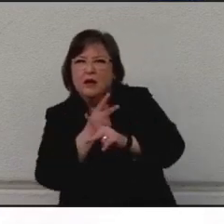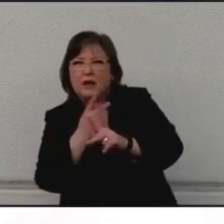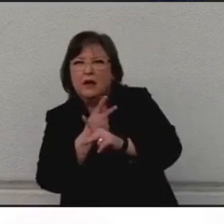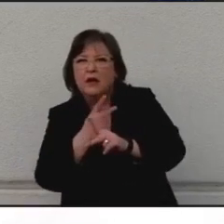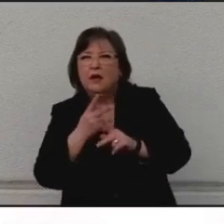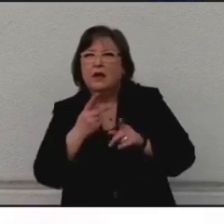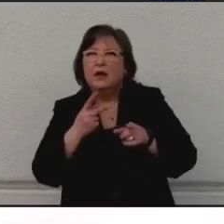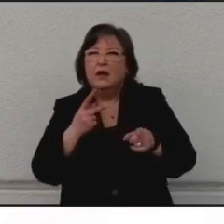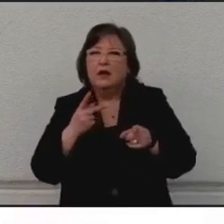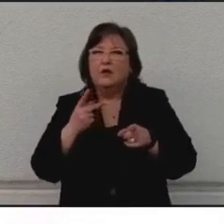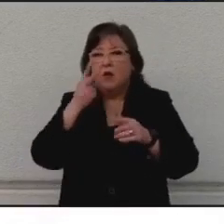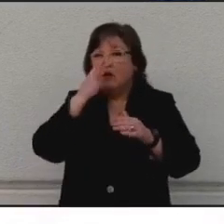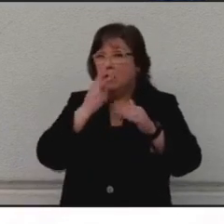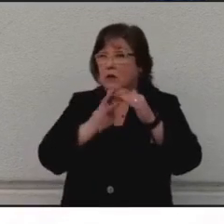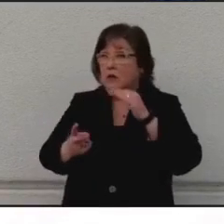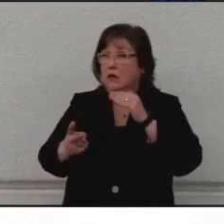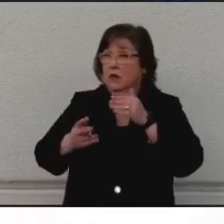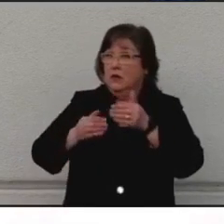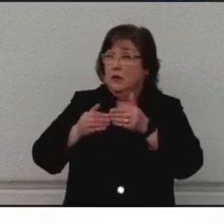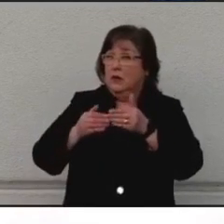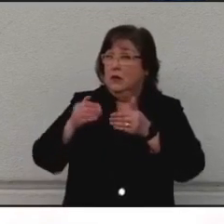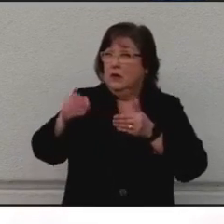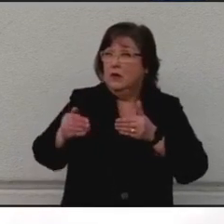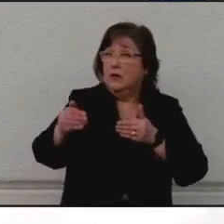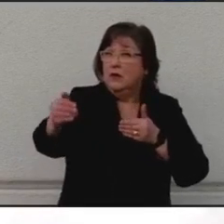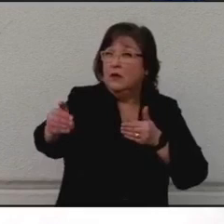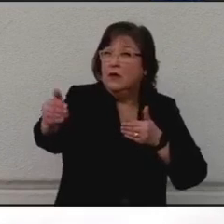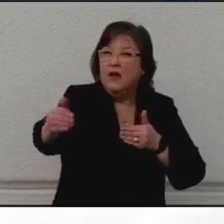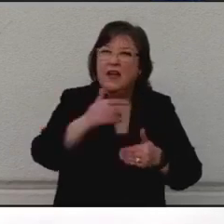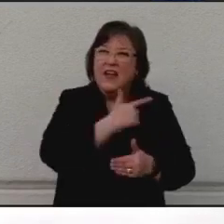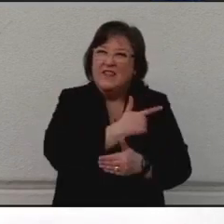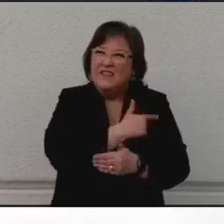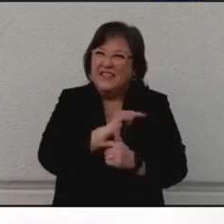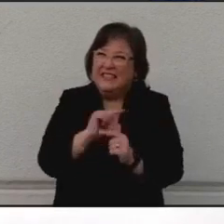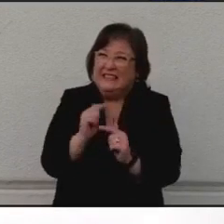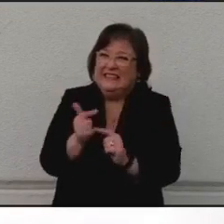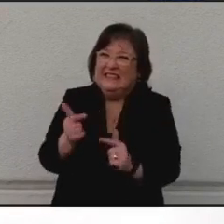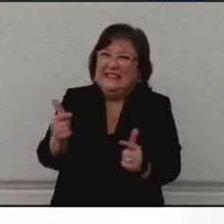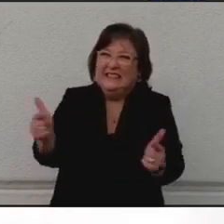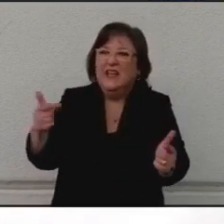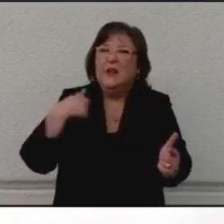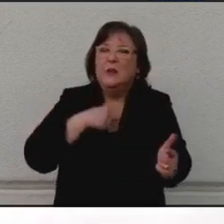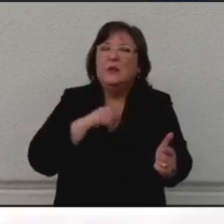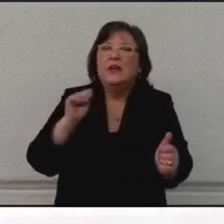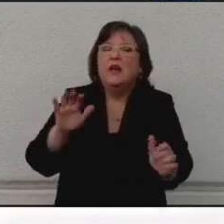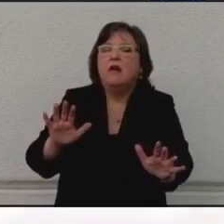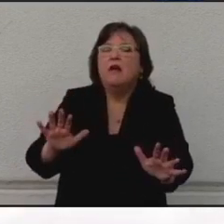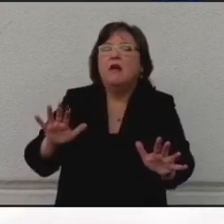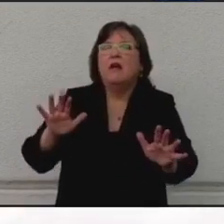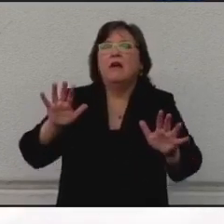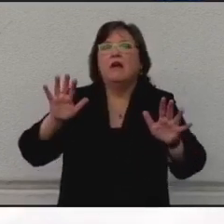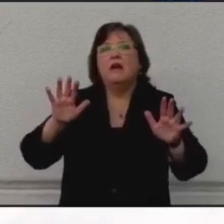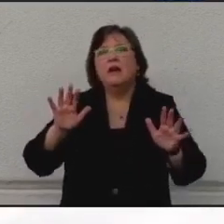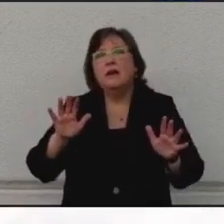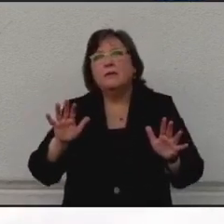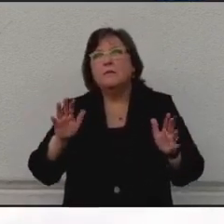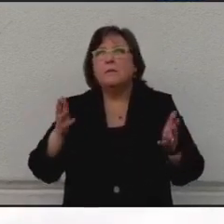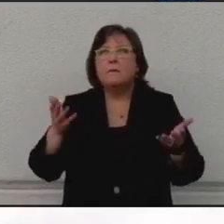community vaccinated to begin to ease. We certainly know Dr. Fauci has